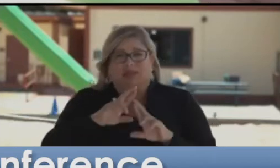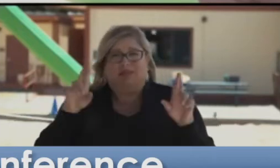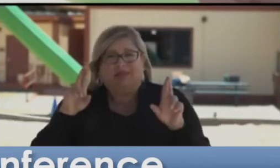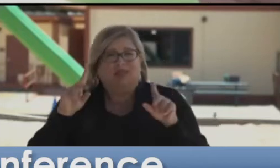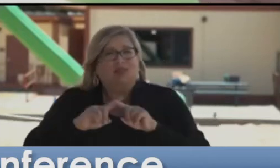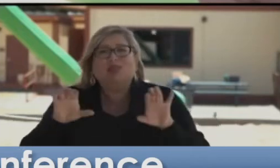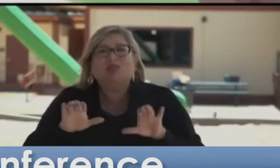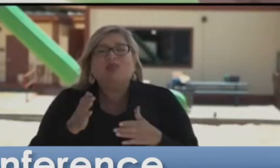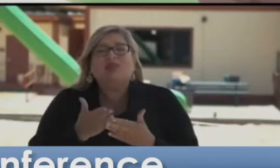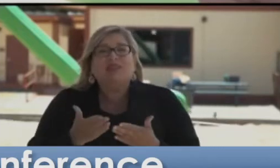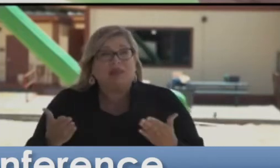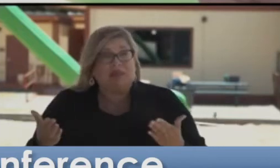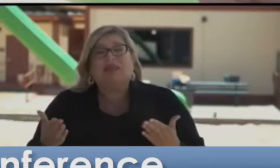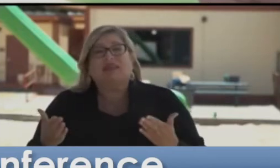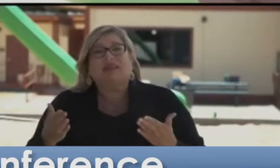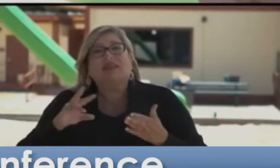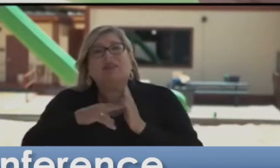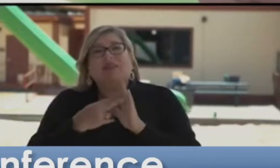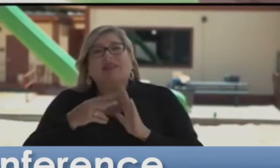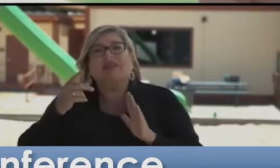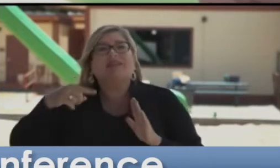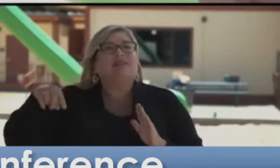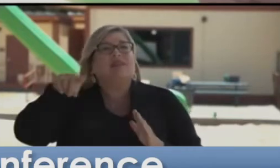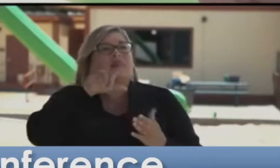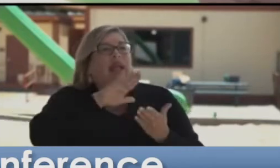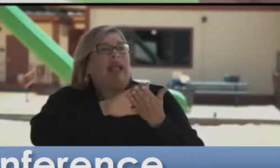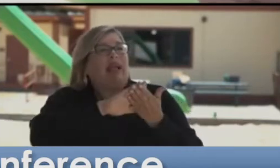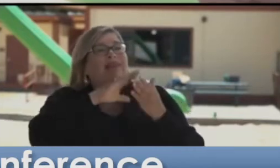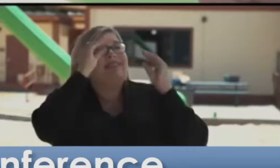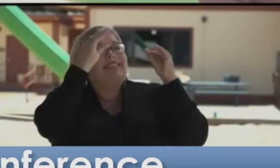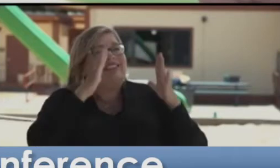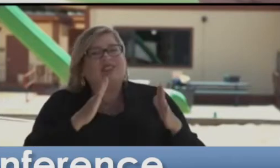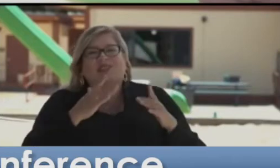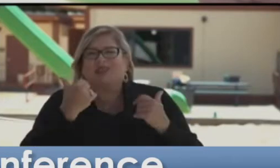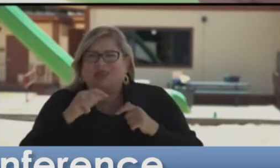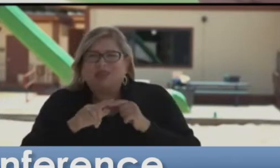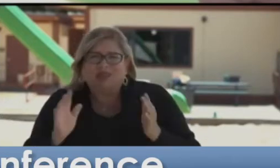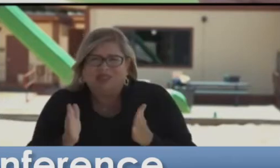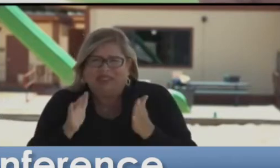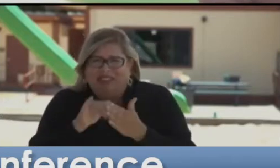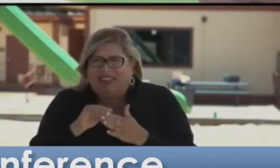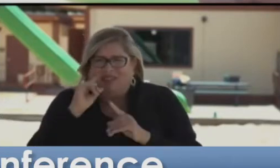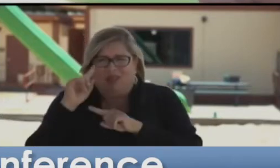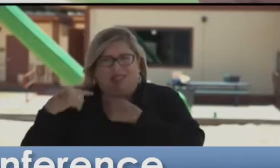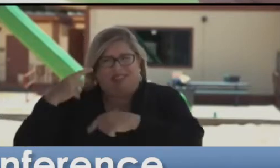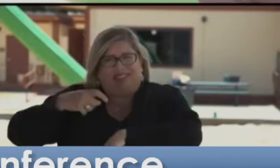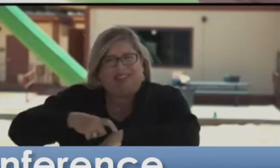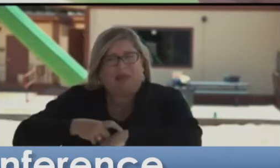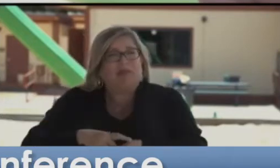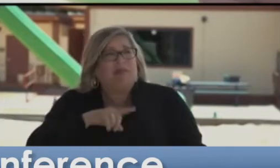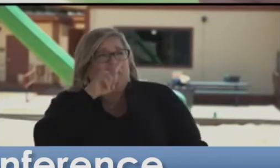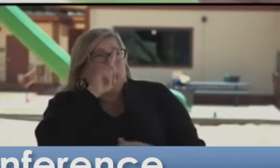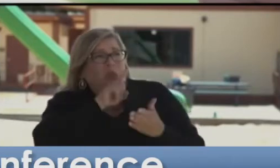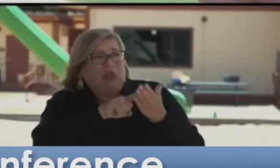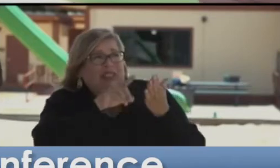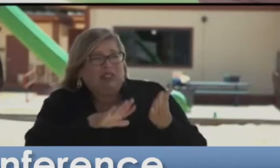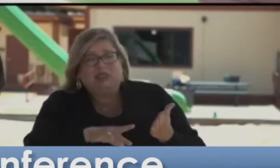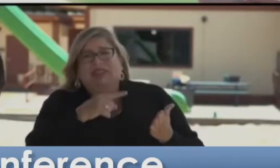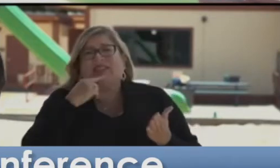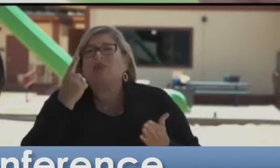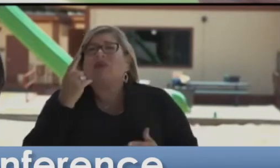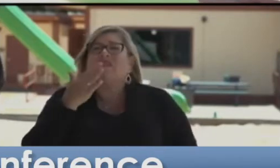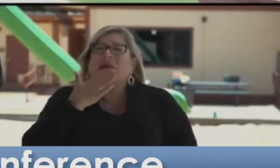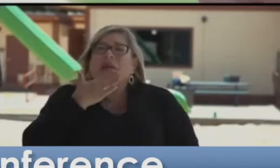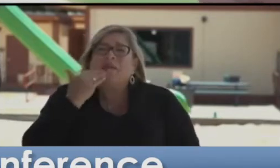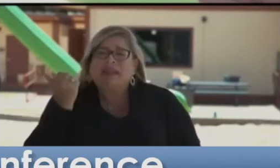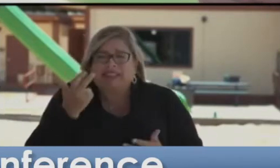something that the academics have been promoting for decades, and the researchers have said it's one of the best investments in